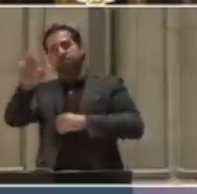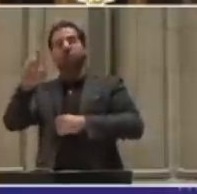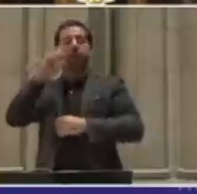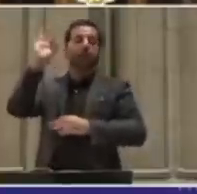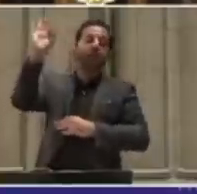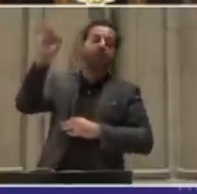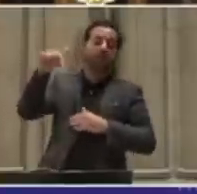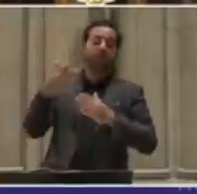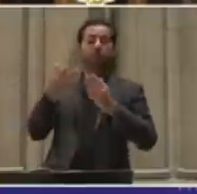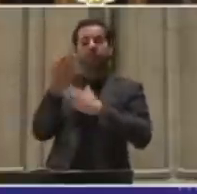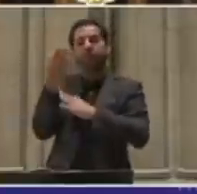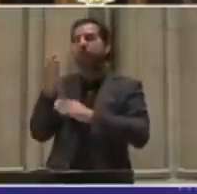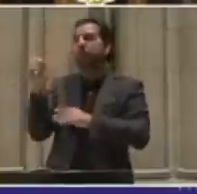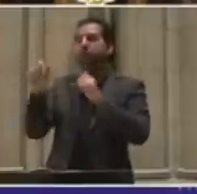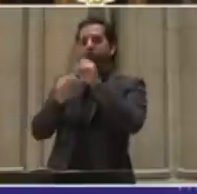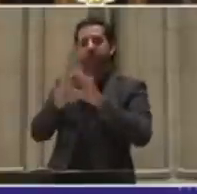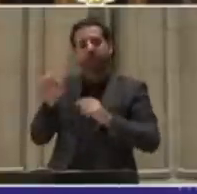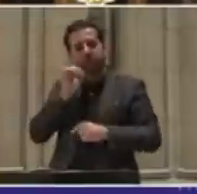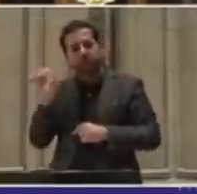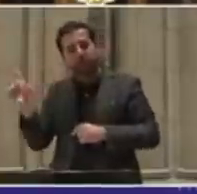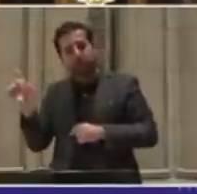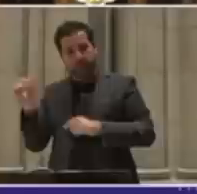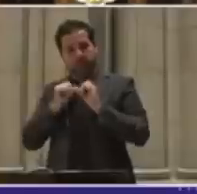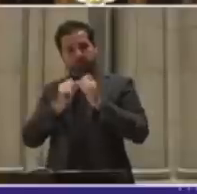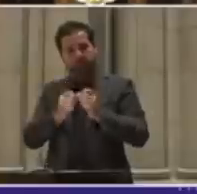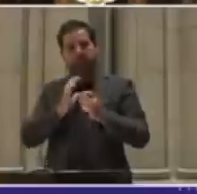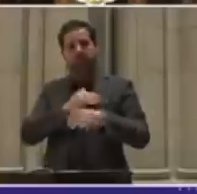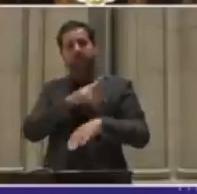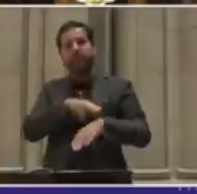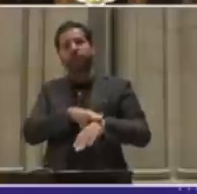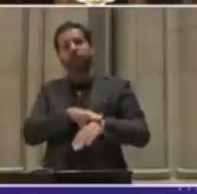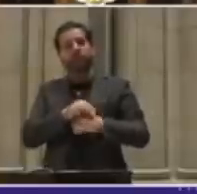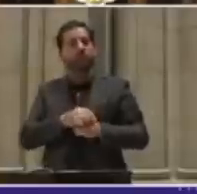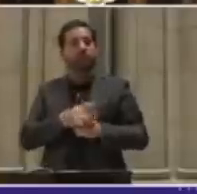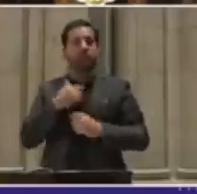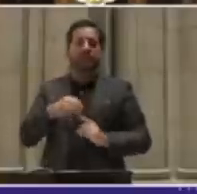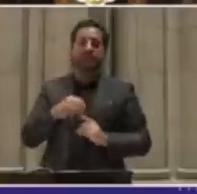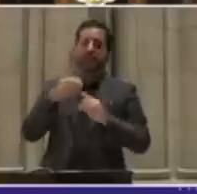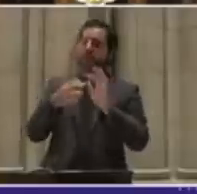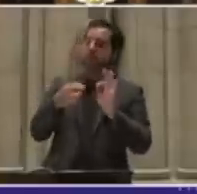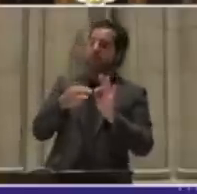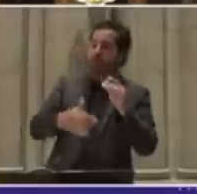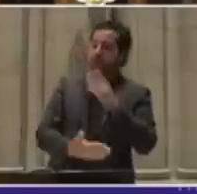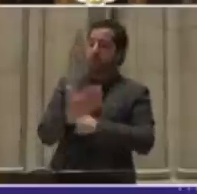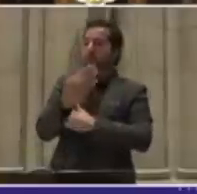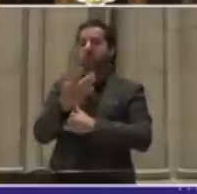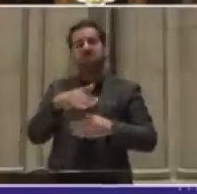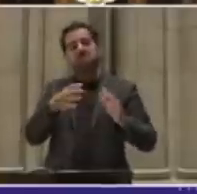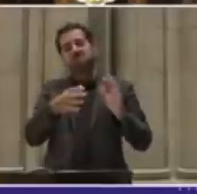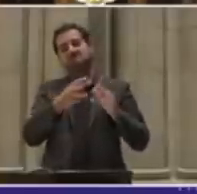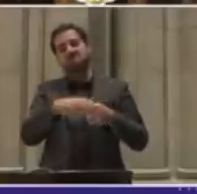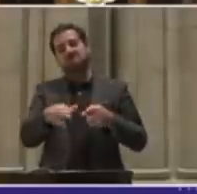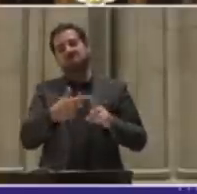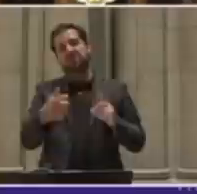What a blessing he is and continues to be in our nation. We have a special message this morning, very brief, from